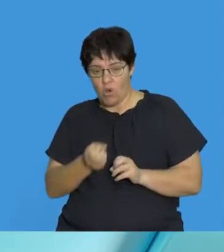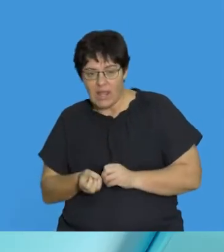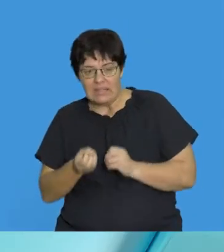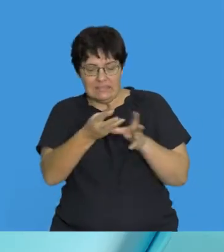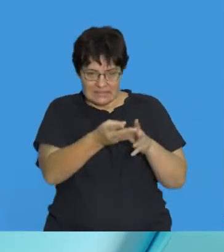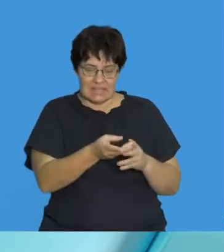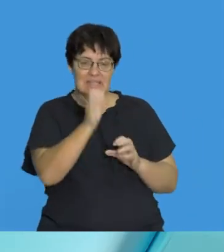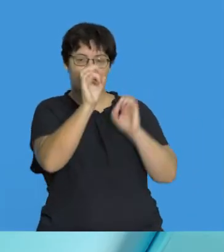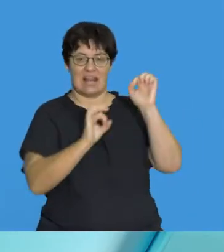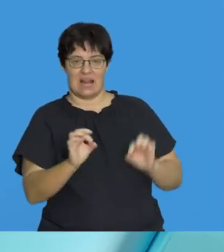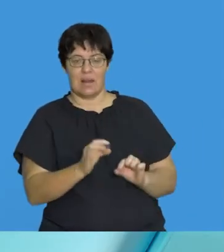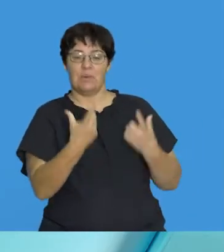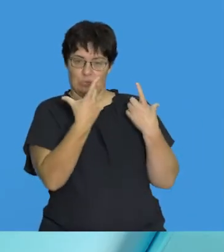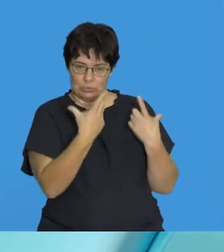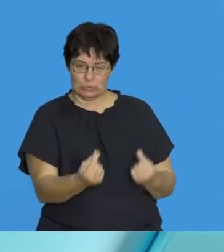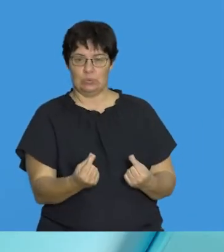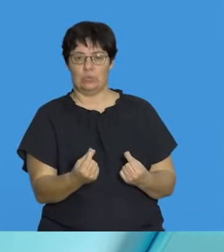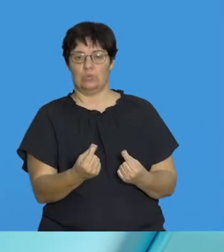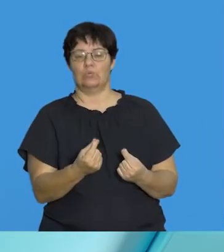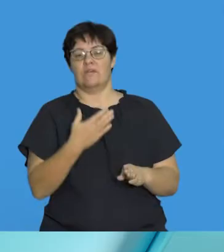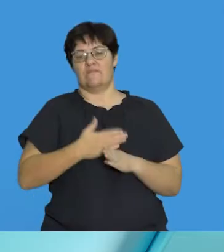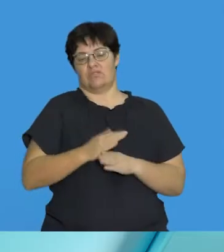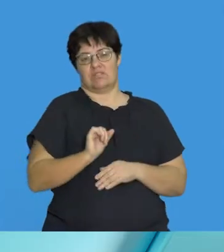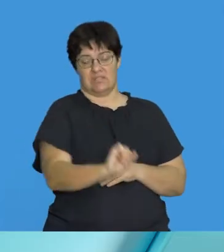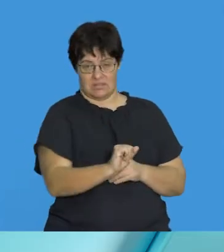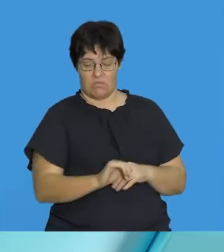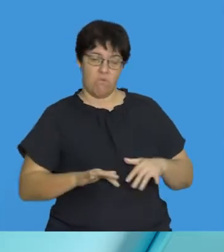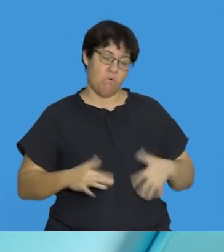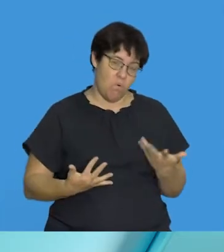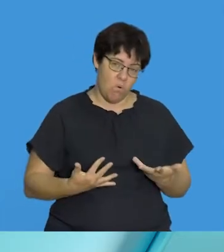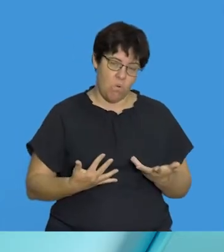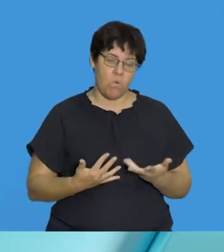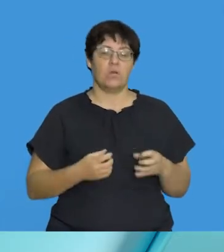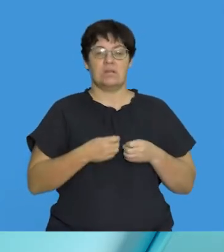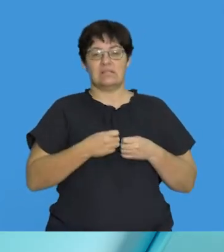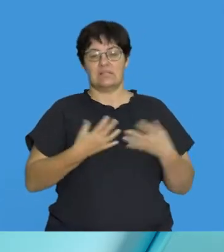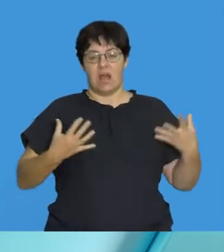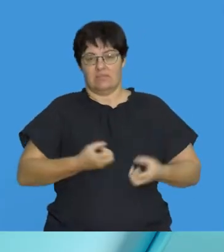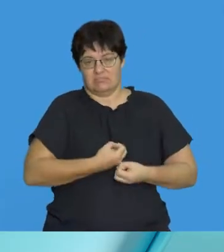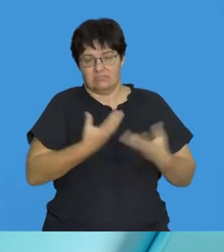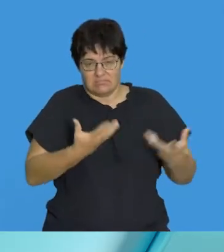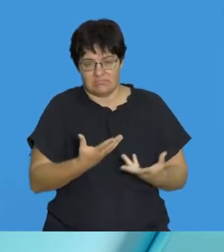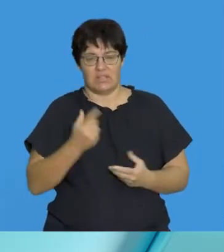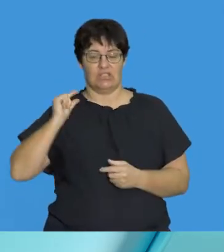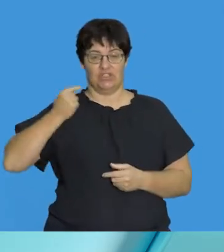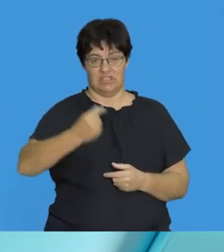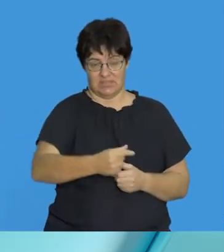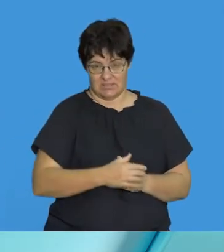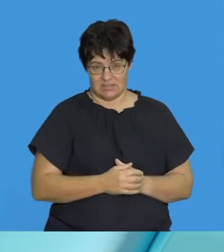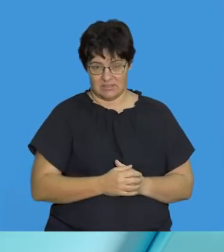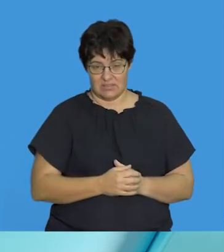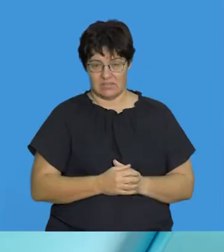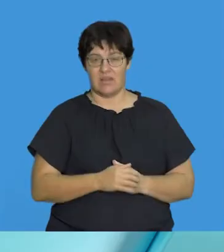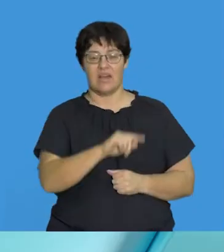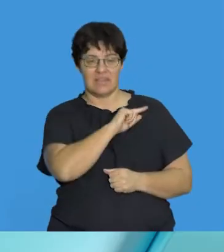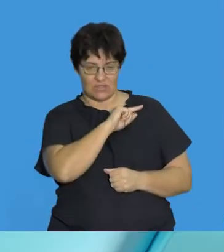parts of the cell to carry out a specific function or to initiate the expression of a gene. So